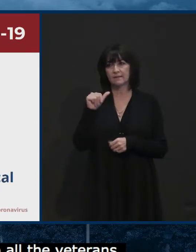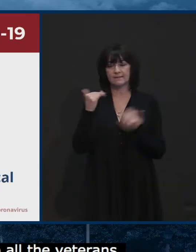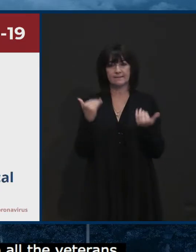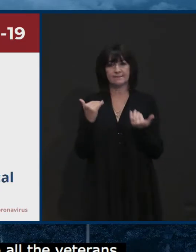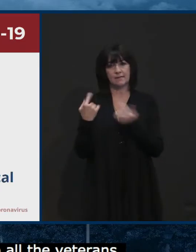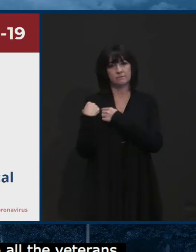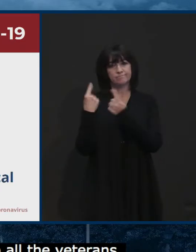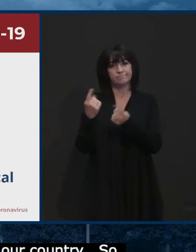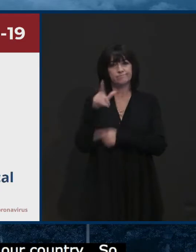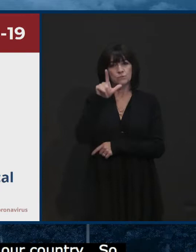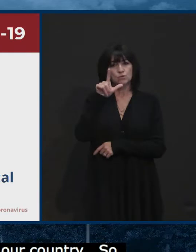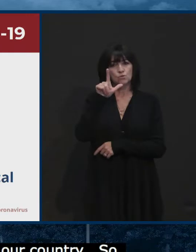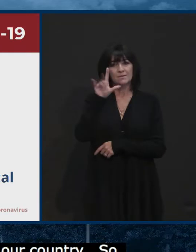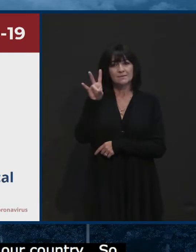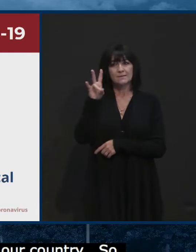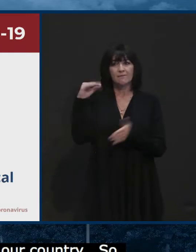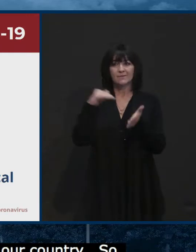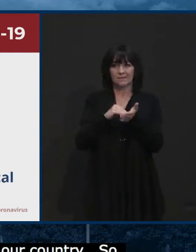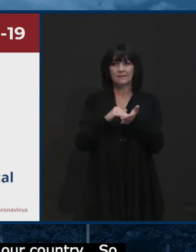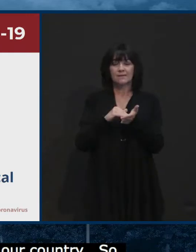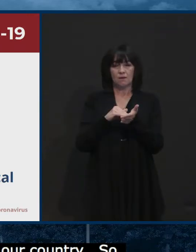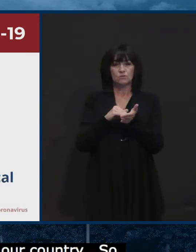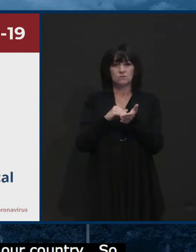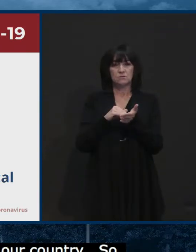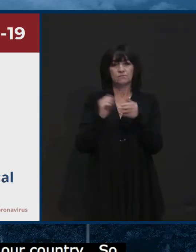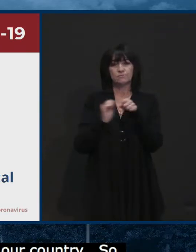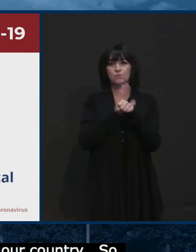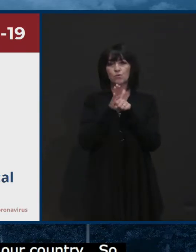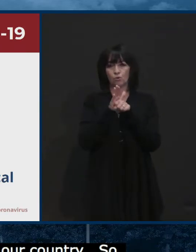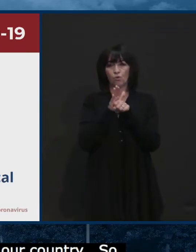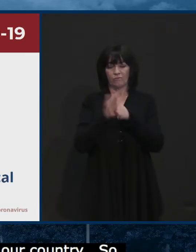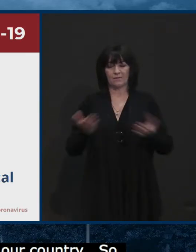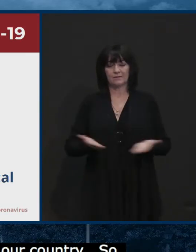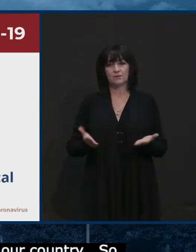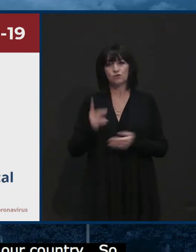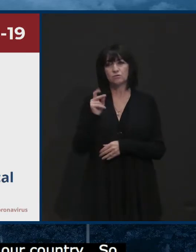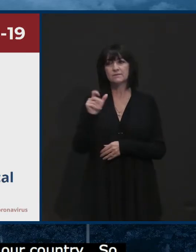total positive COVID-19 cases in our state. Sadly,